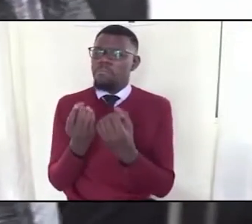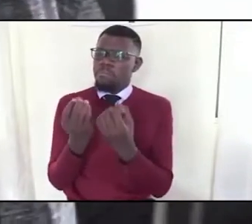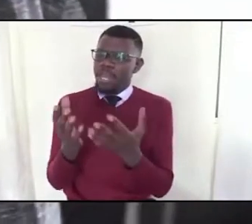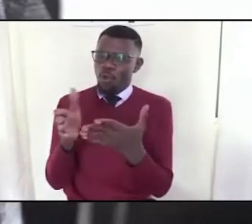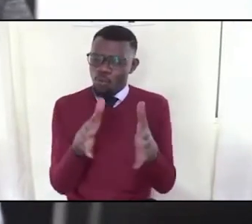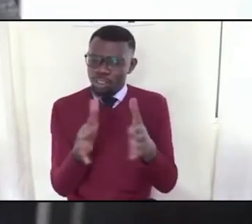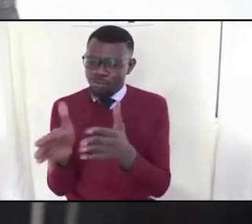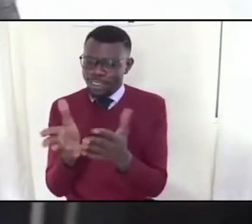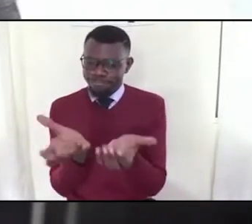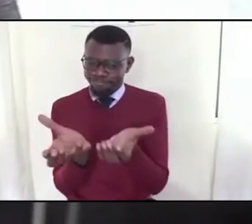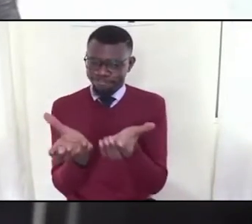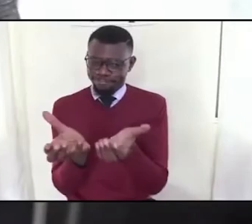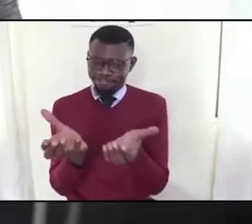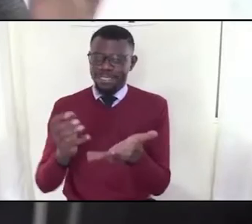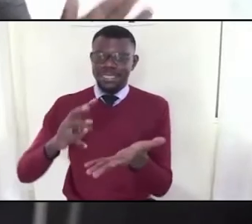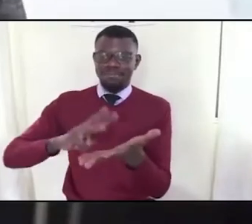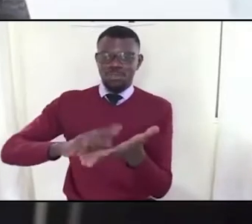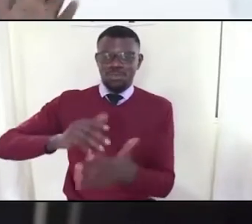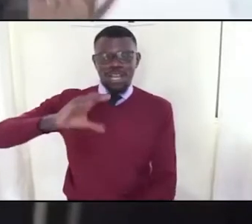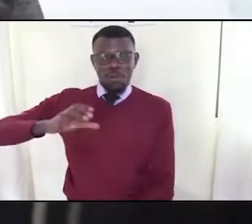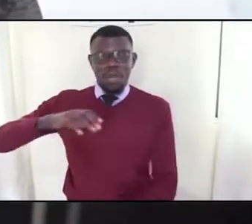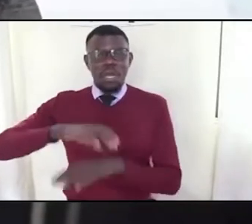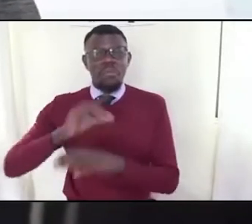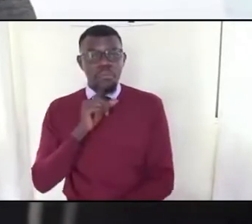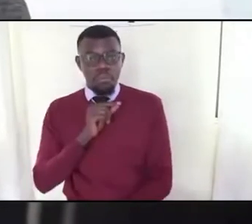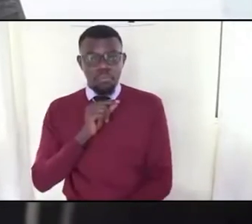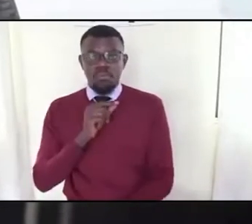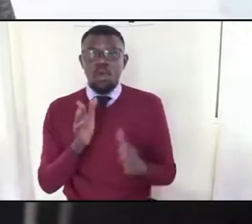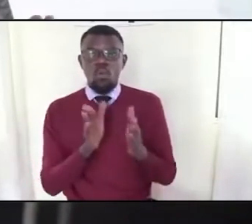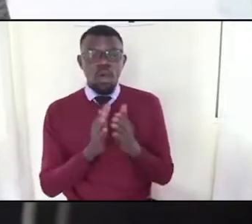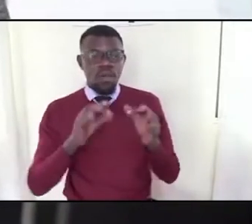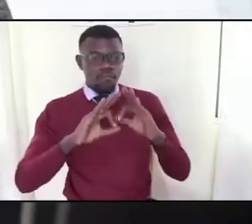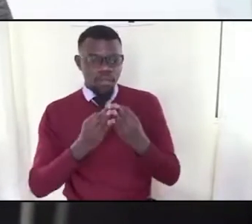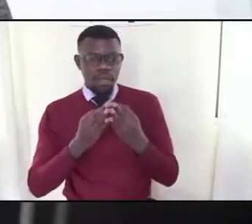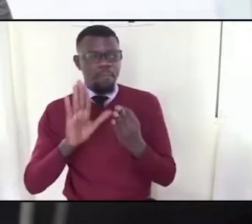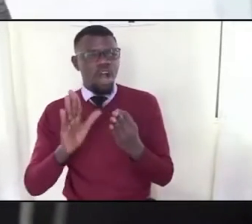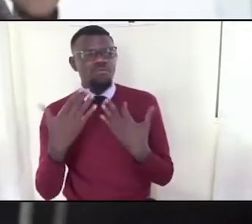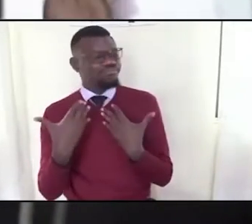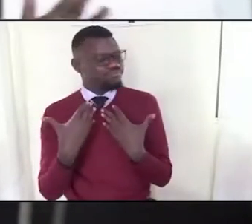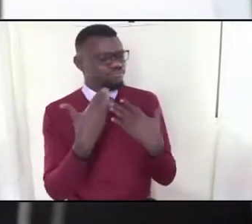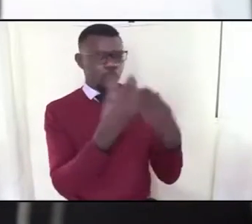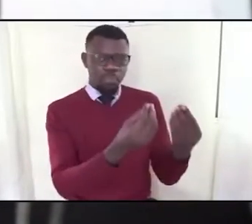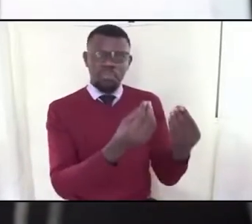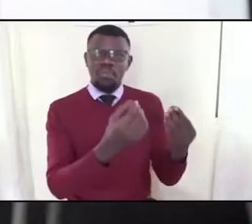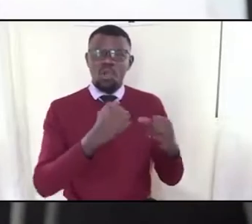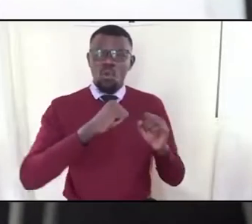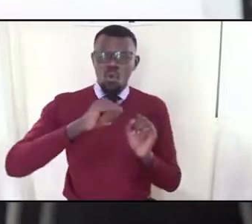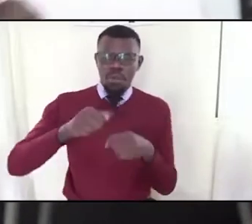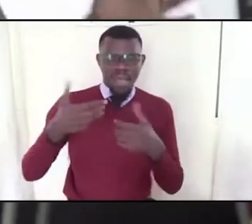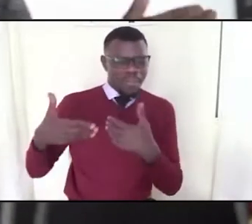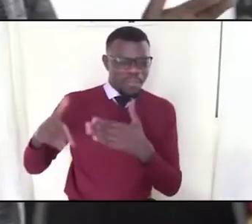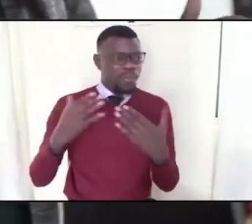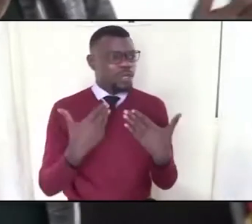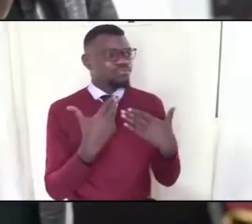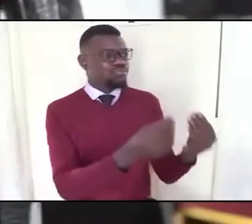for business. So Lucy and her family left Homa Bay County to Migori County